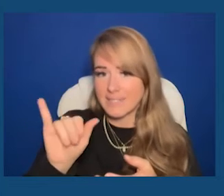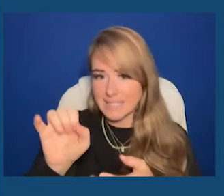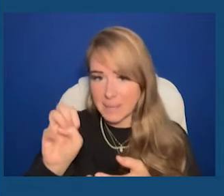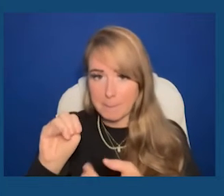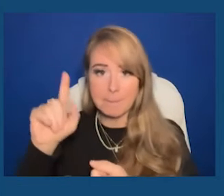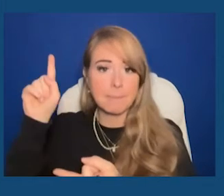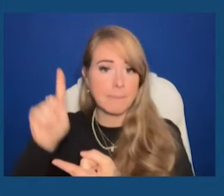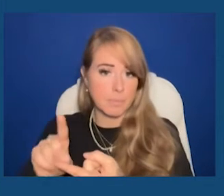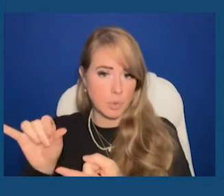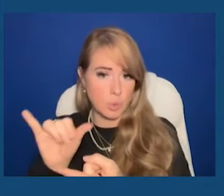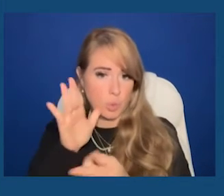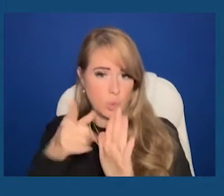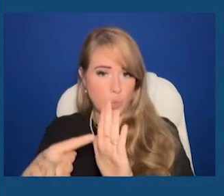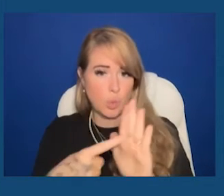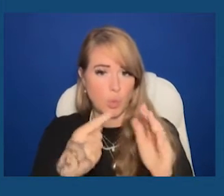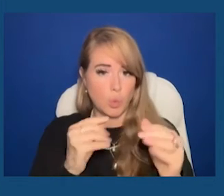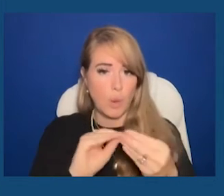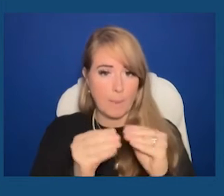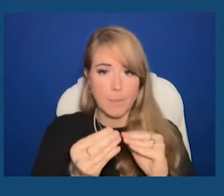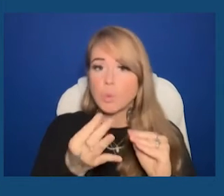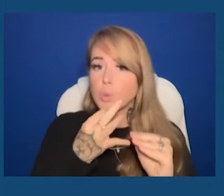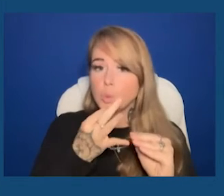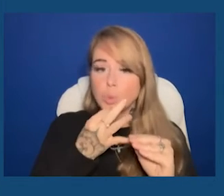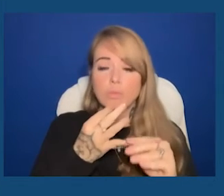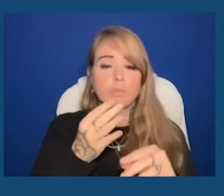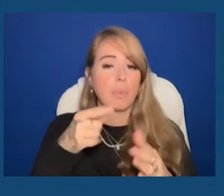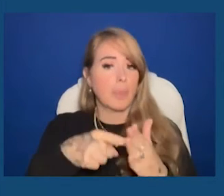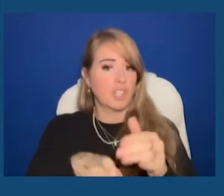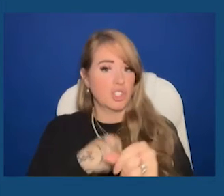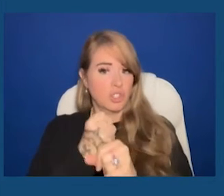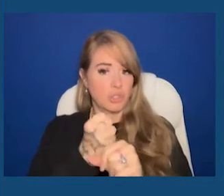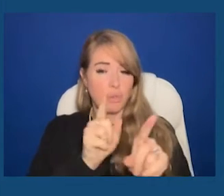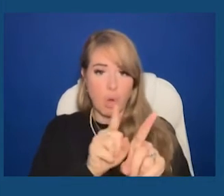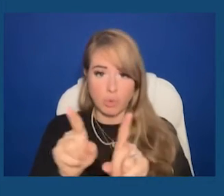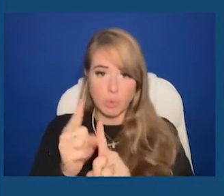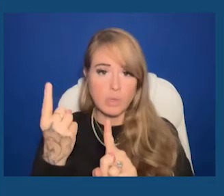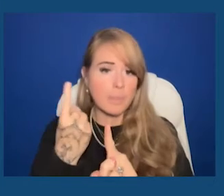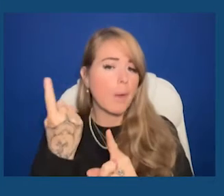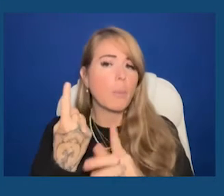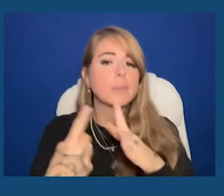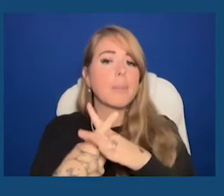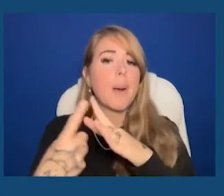show you the numbers later. This year, something always pops up.